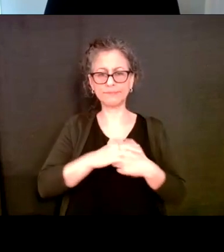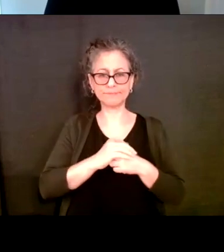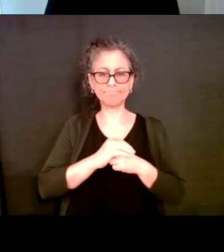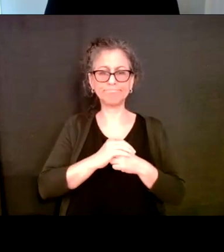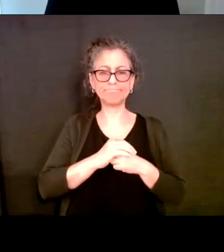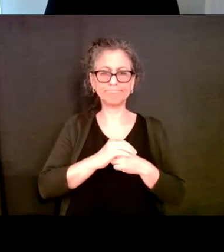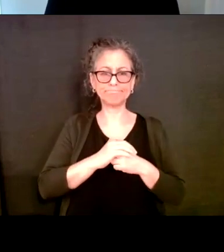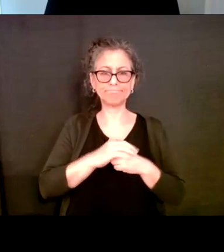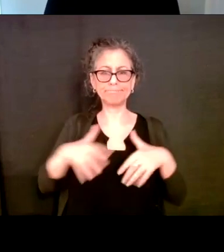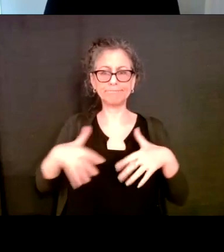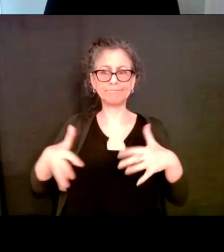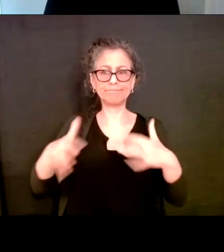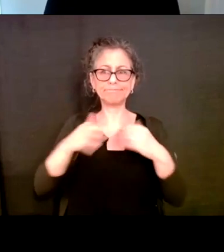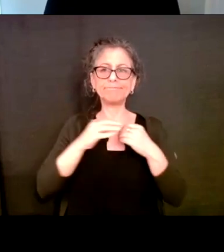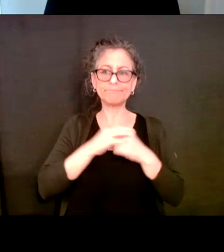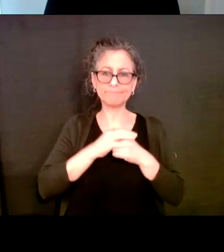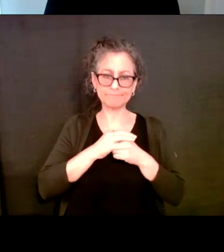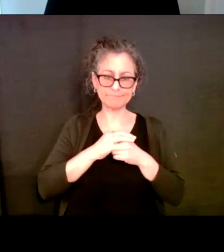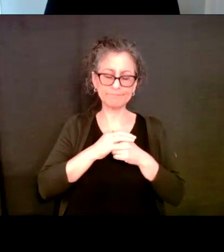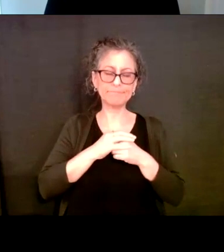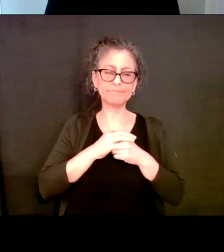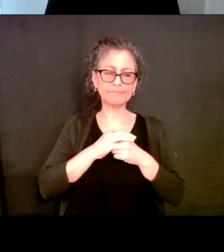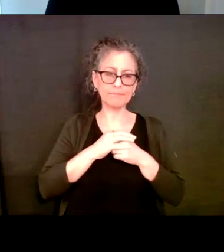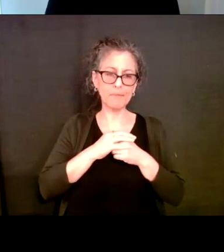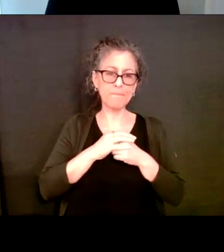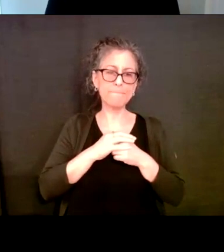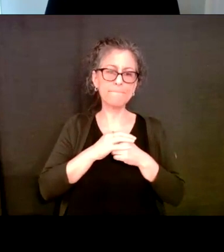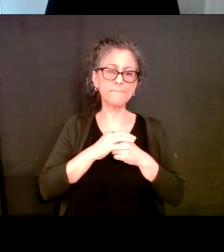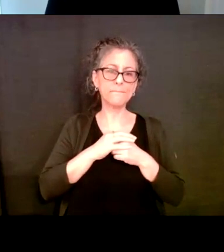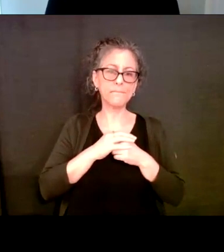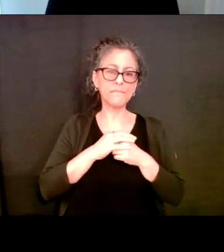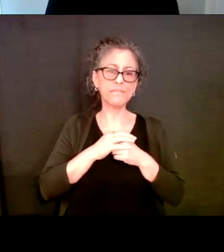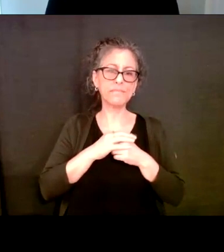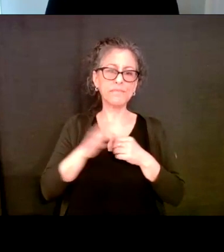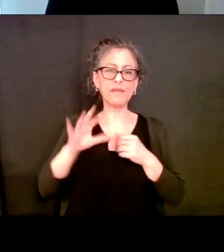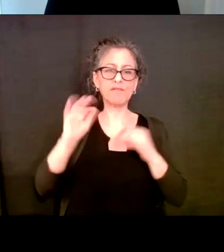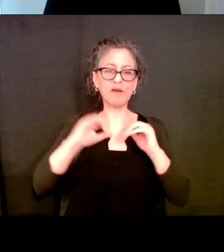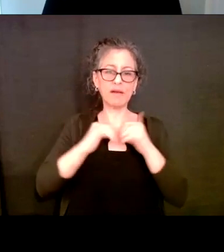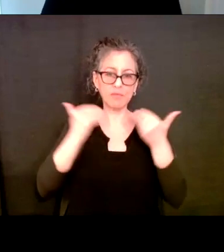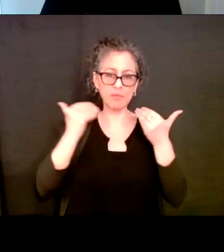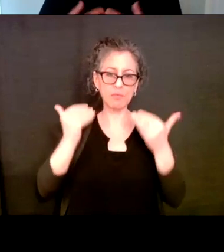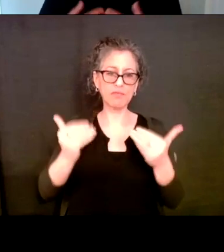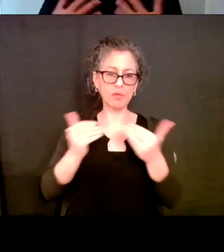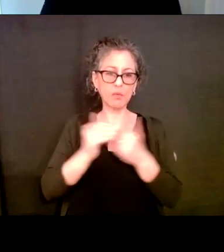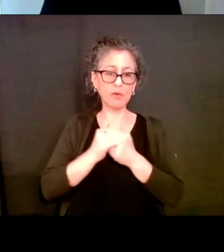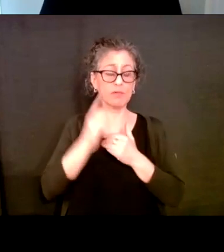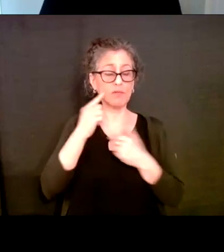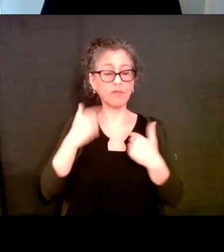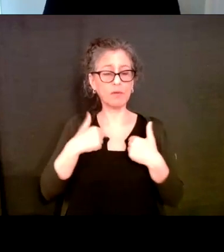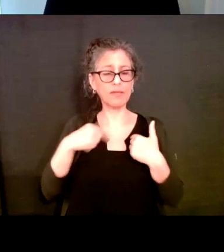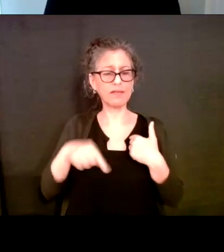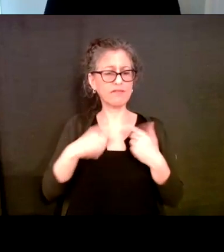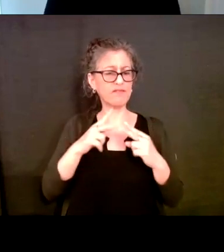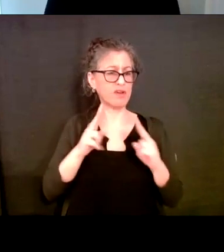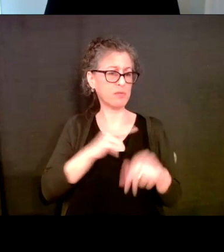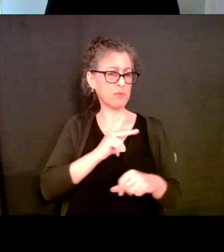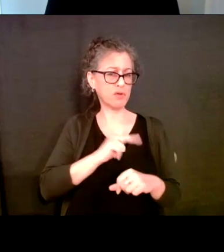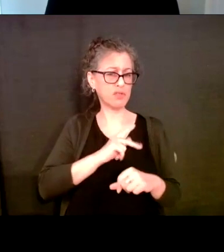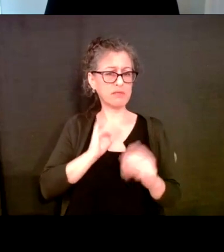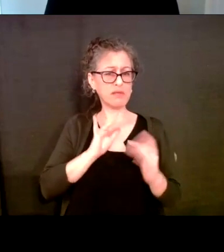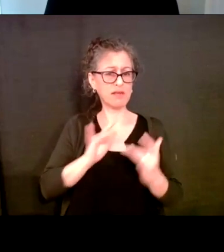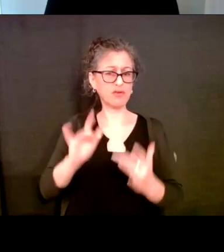and anxiety, and to find a way forward. So for me, this is very personal, this journey